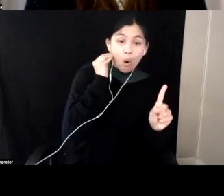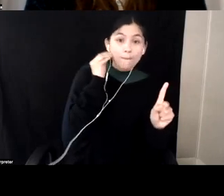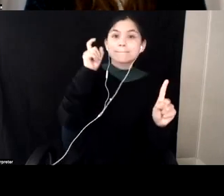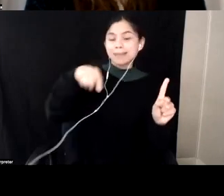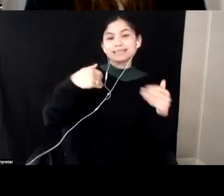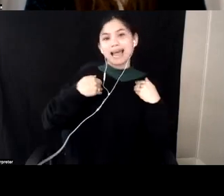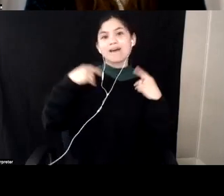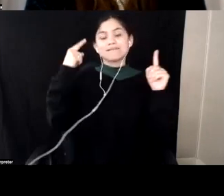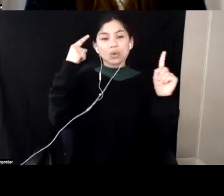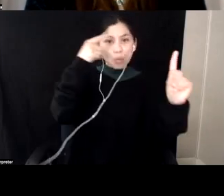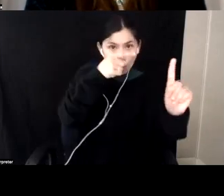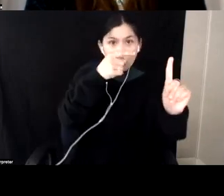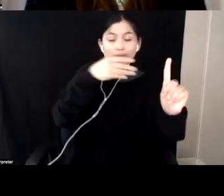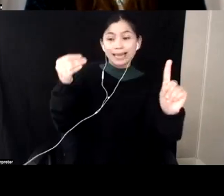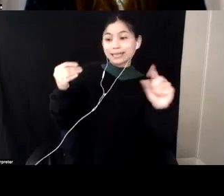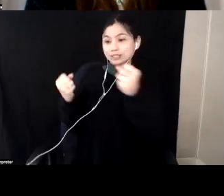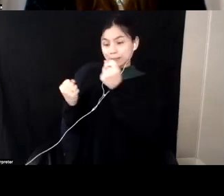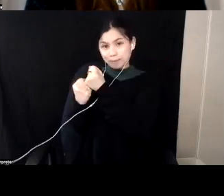that support